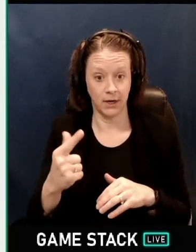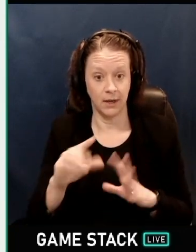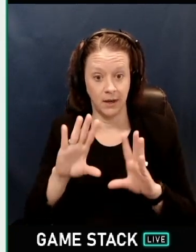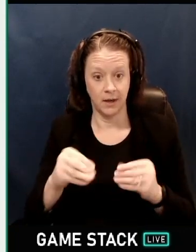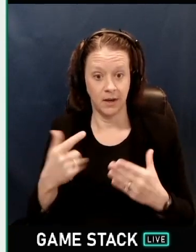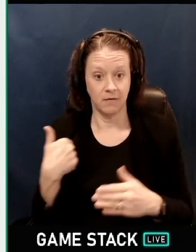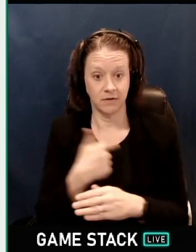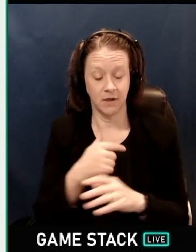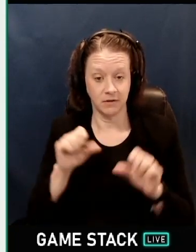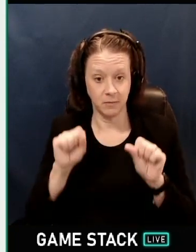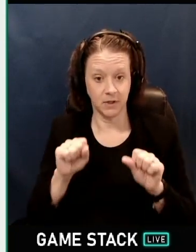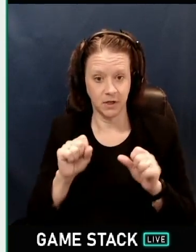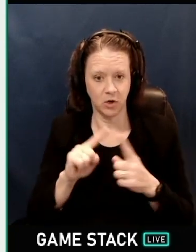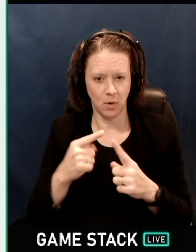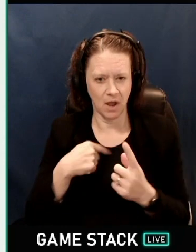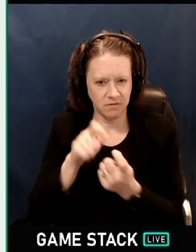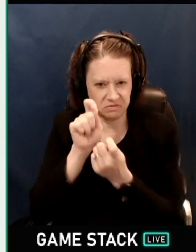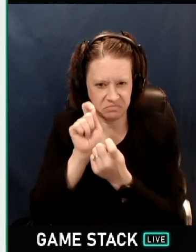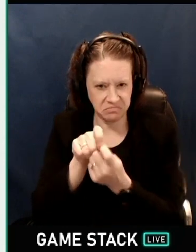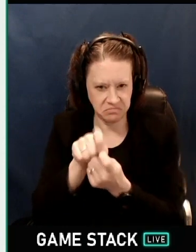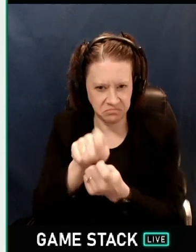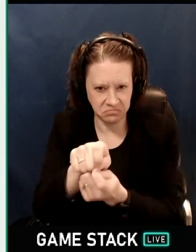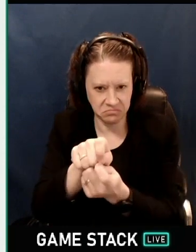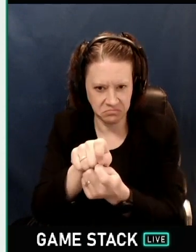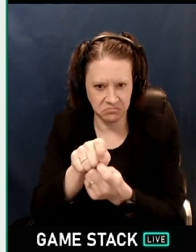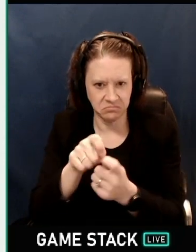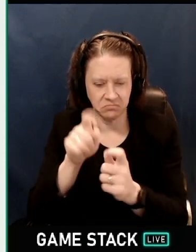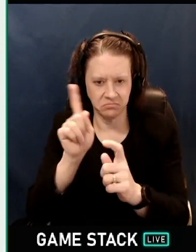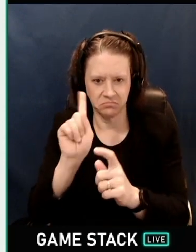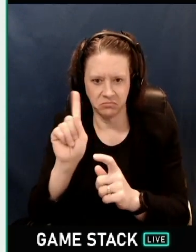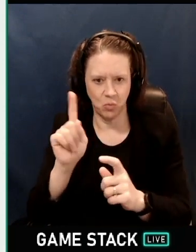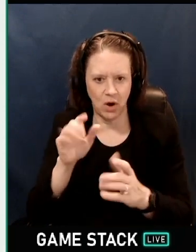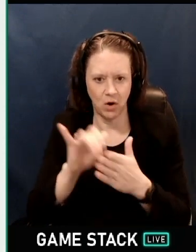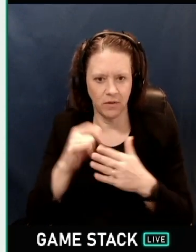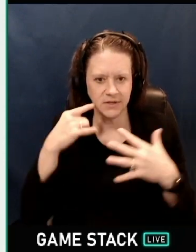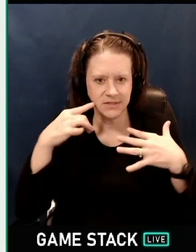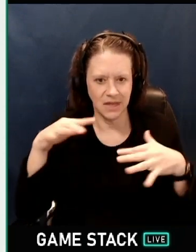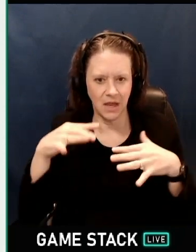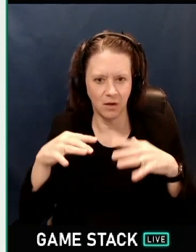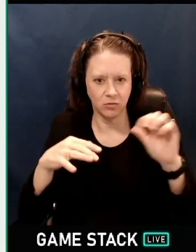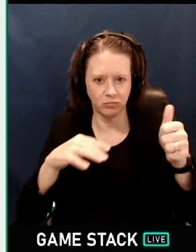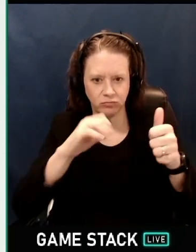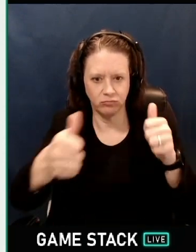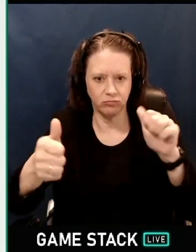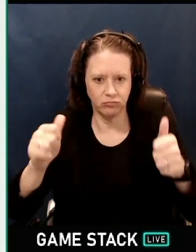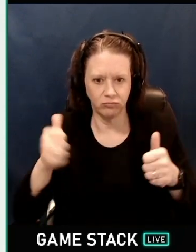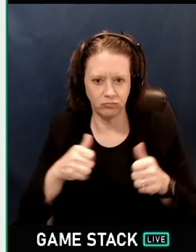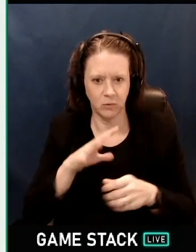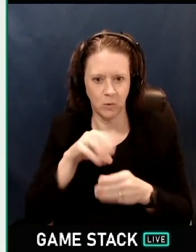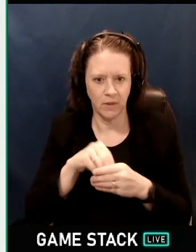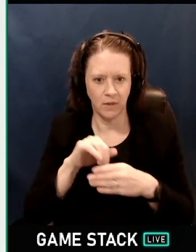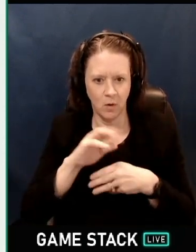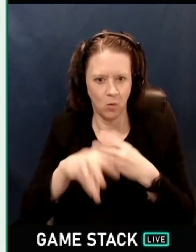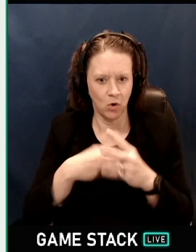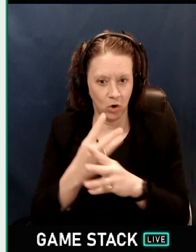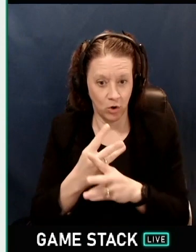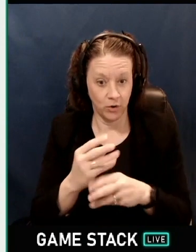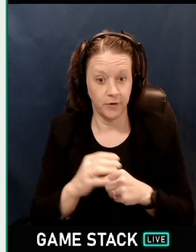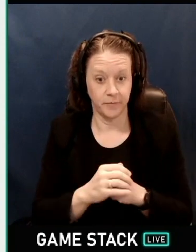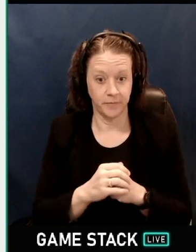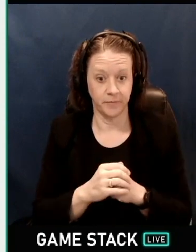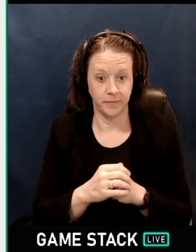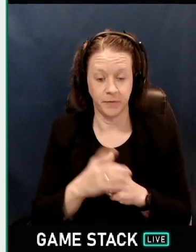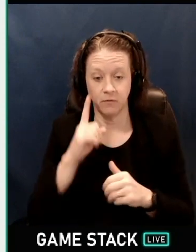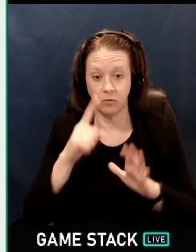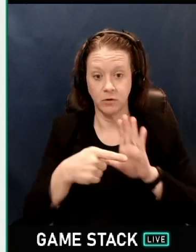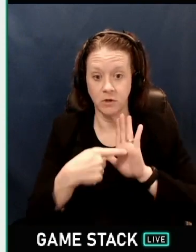pinpoint accuracy around where sounds are in the world. You know, I can render a sound that's